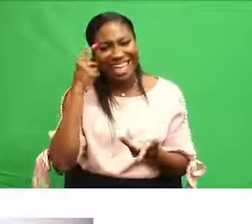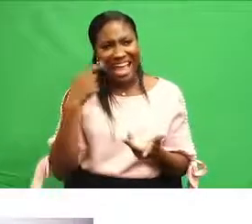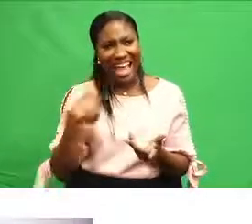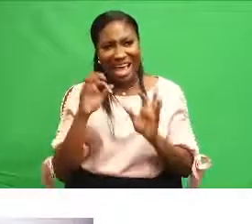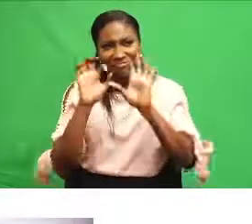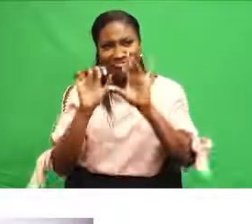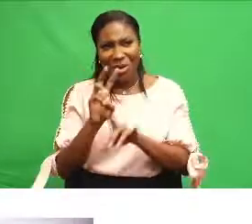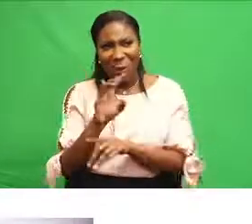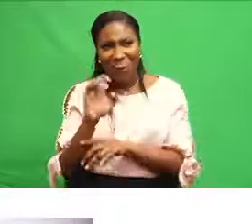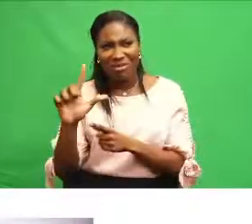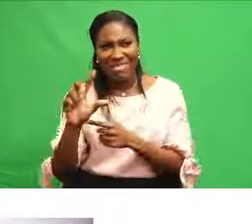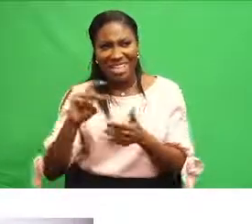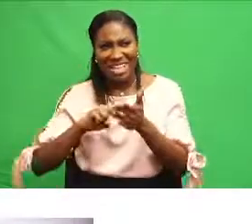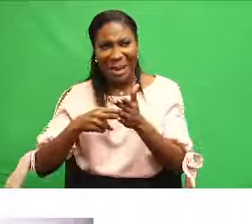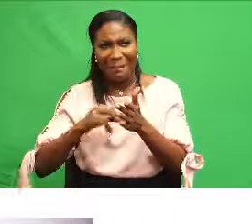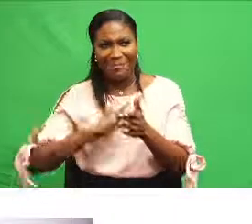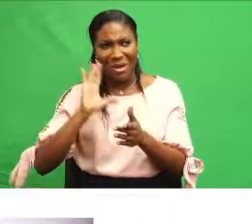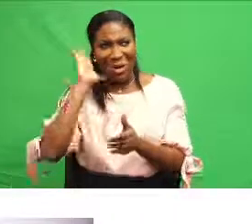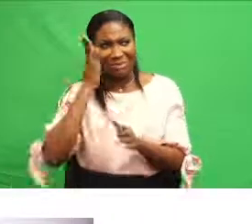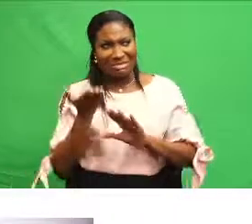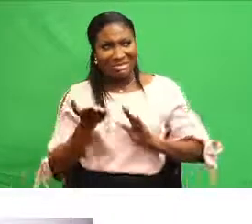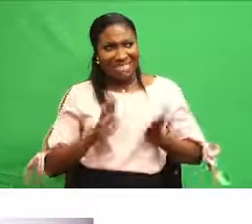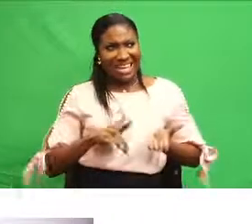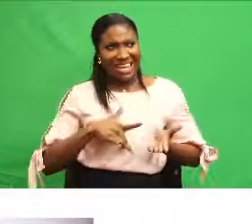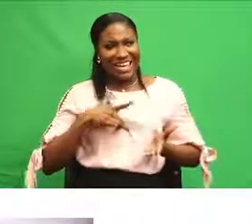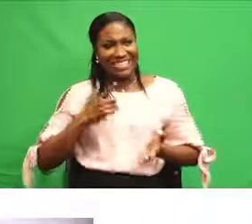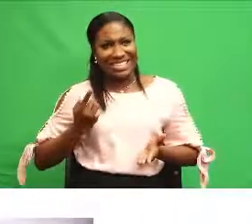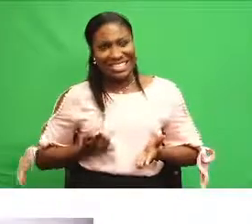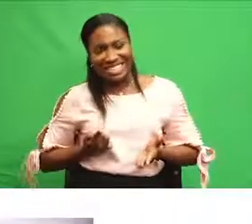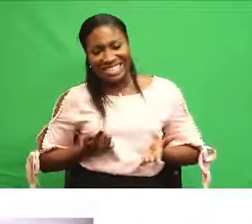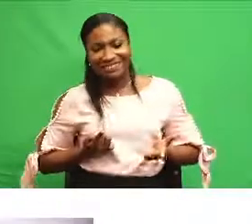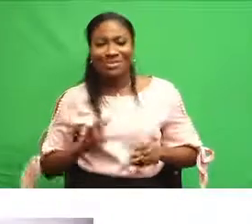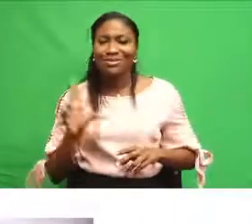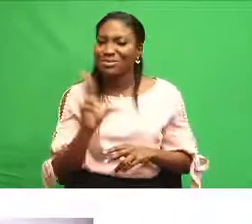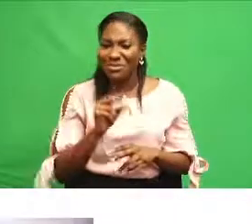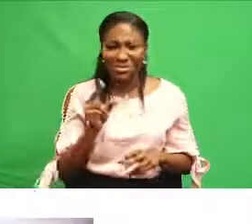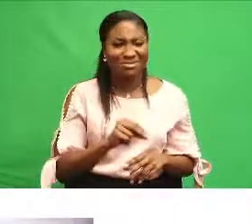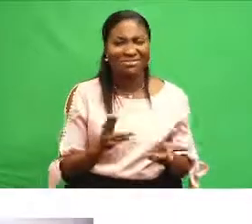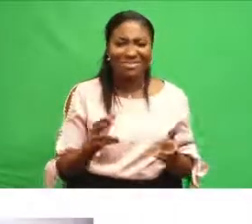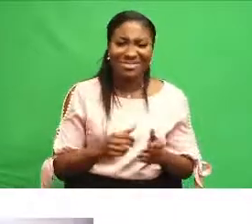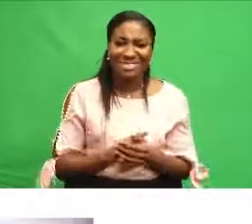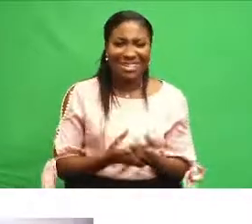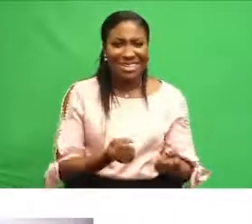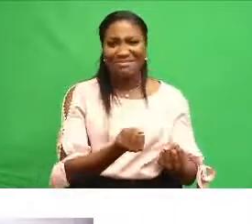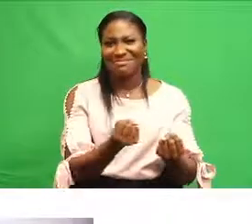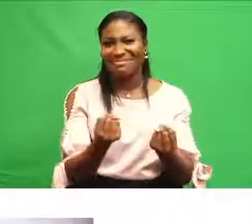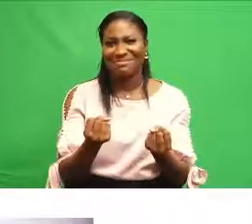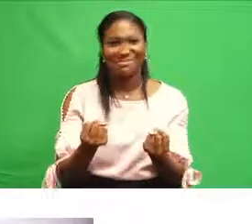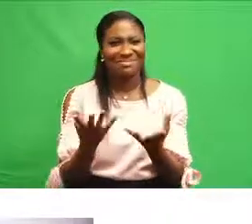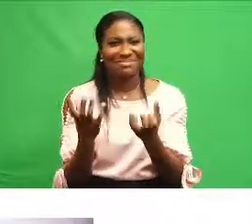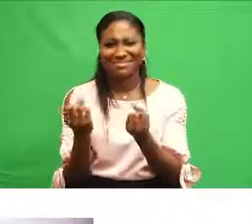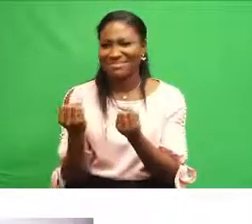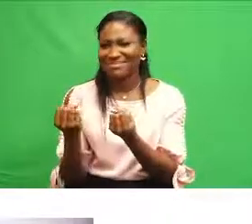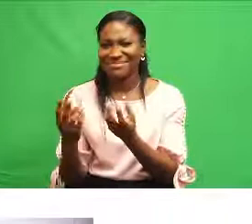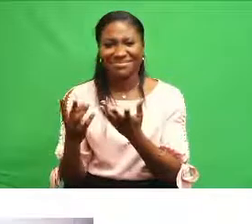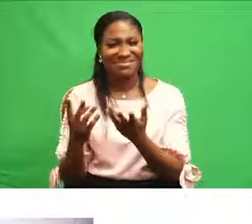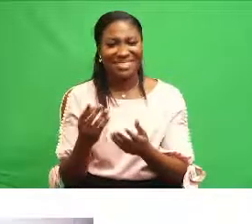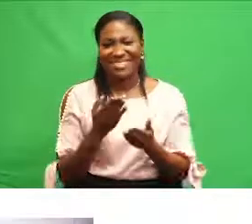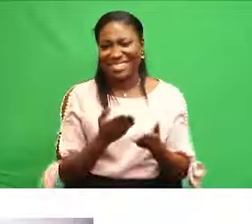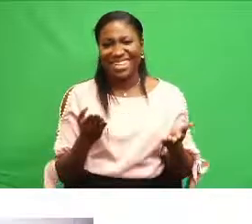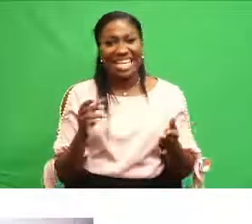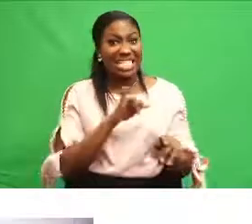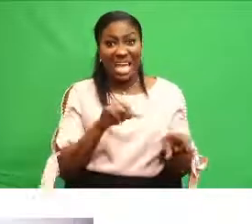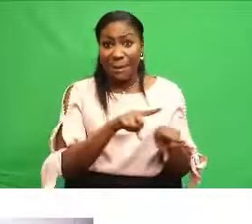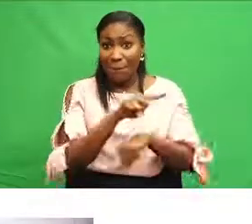that keeps people from doing what they're supposed to do, and that applies to nearly all the aspects of estate planning.